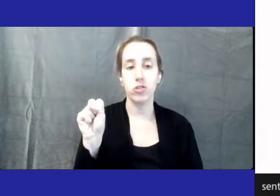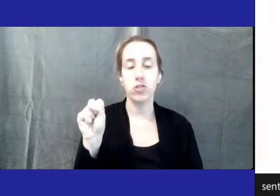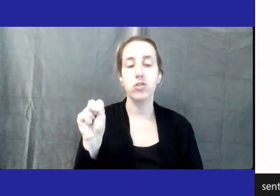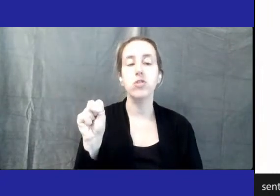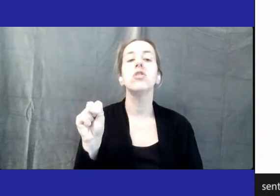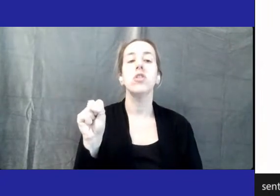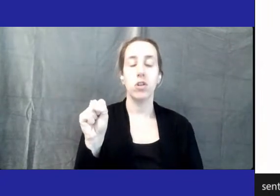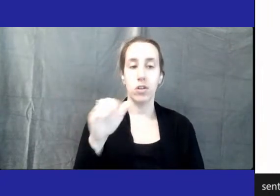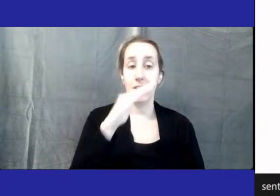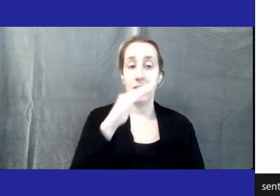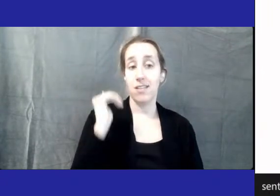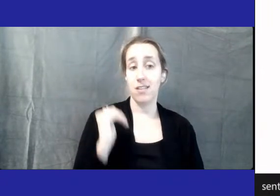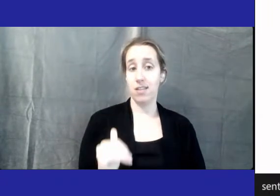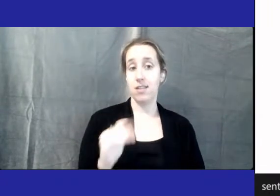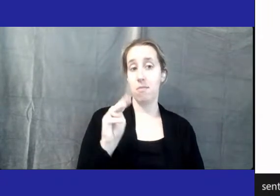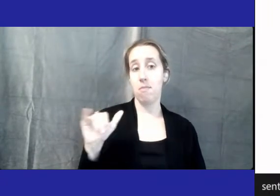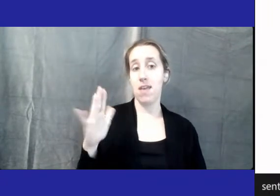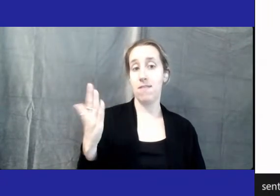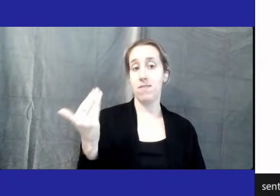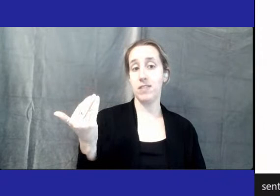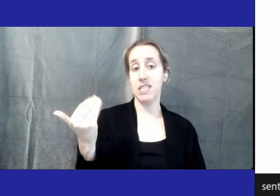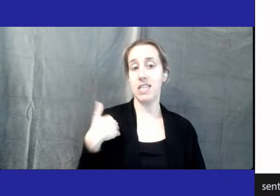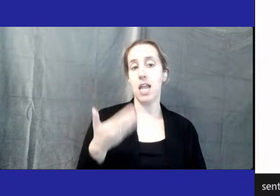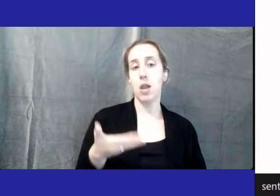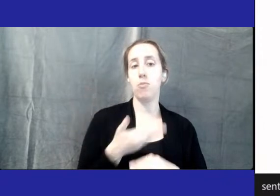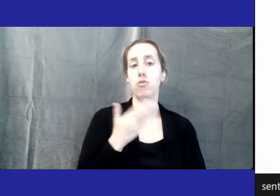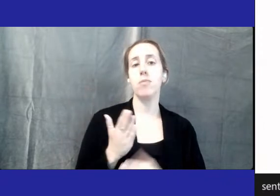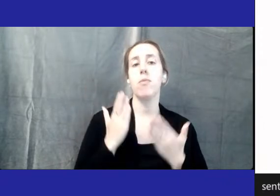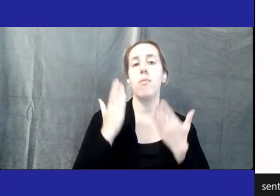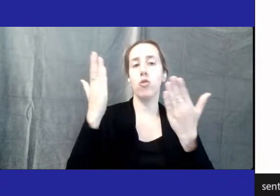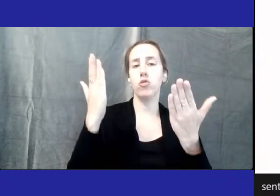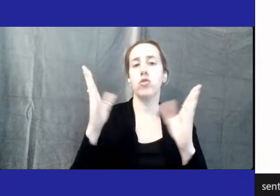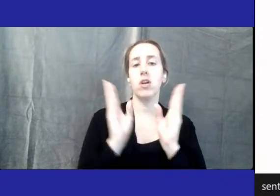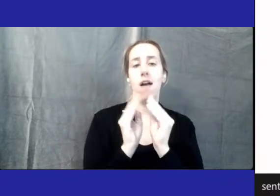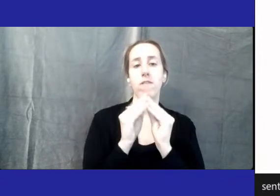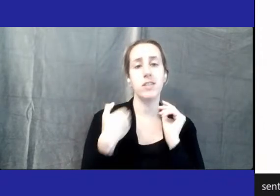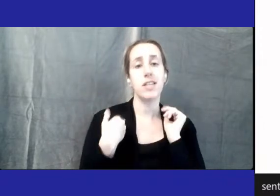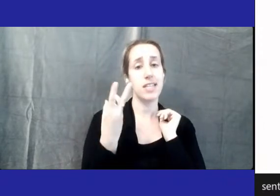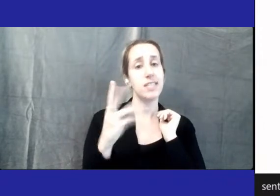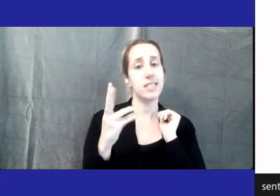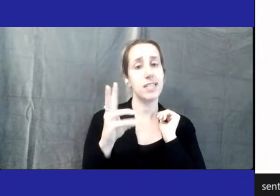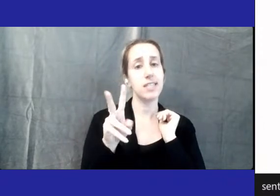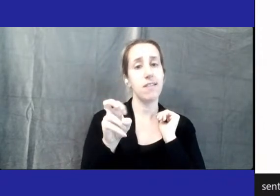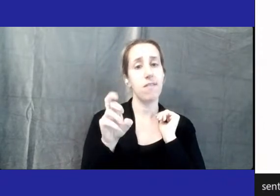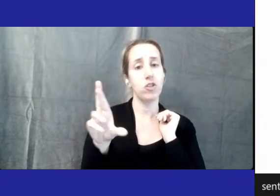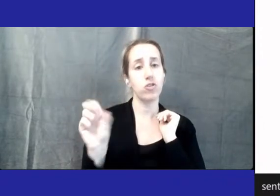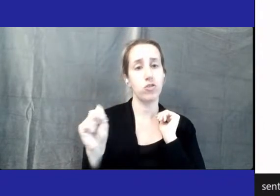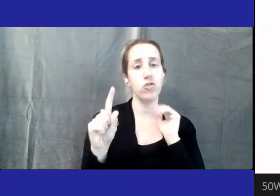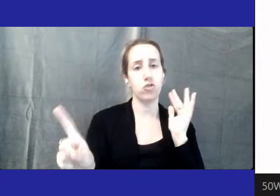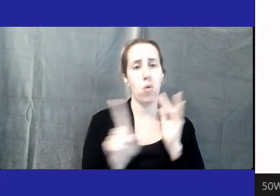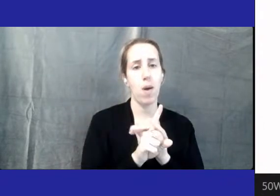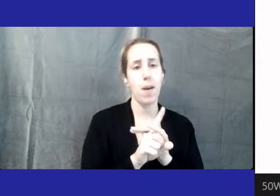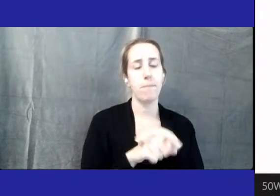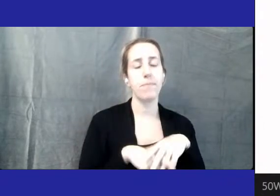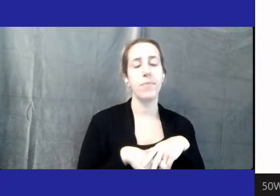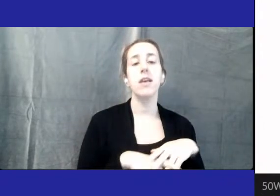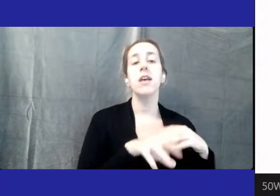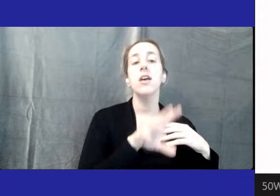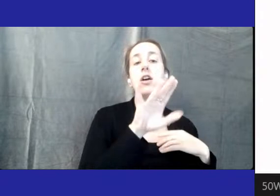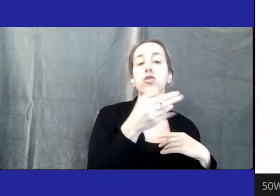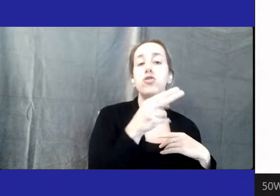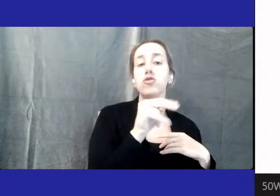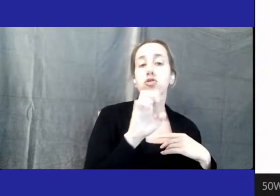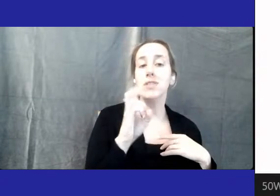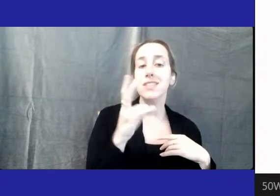vendors attended. On the 7th of June, we had 10 proposals submitted. On the 14th of June,